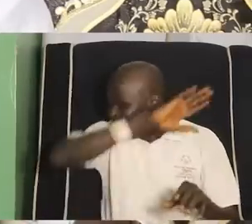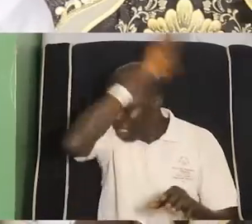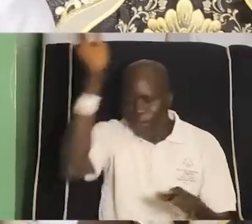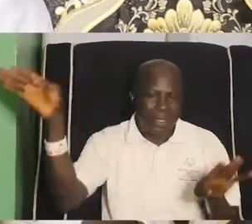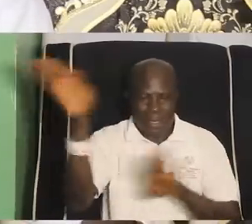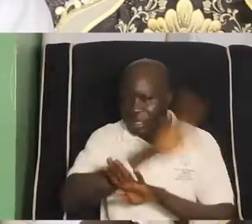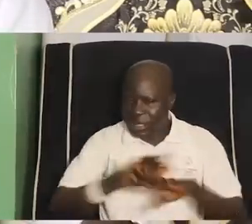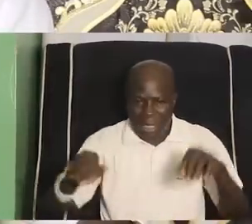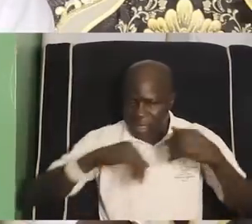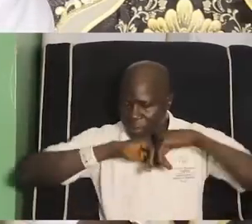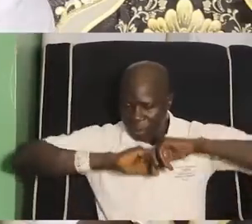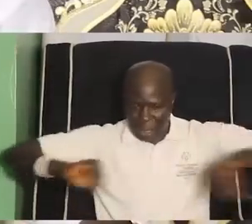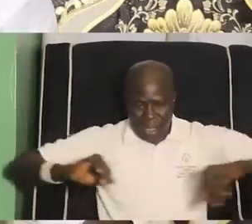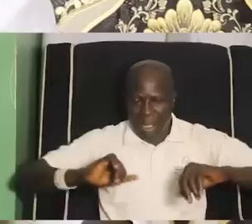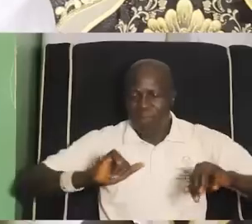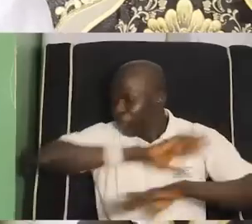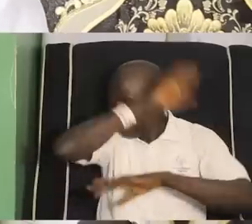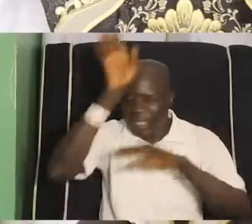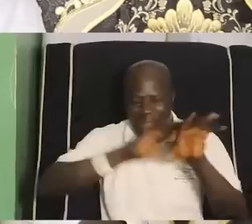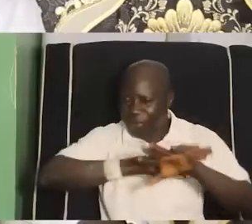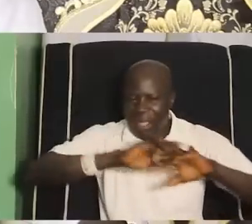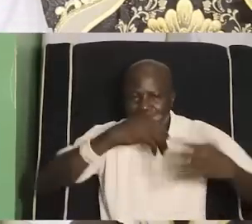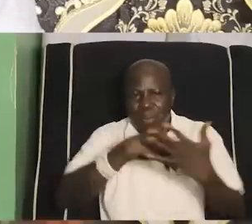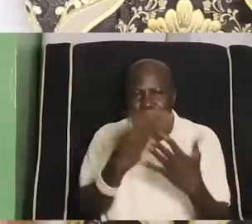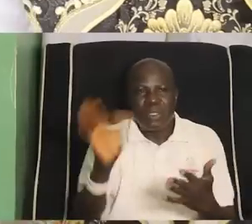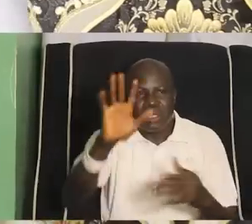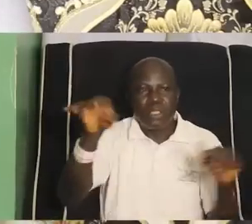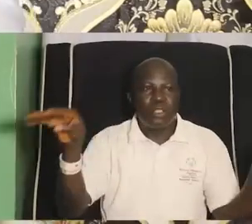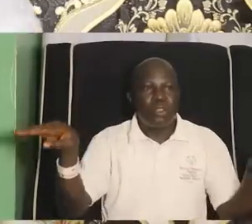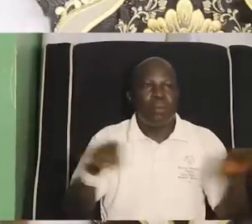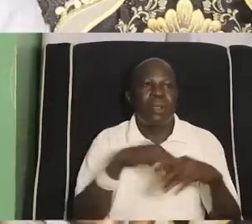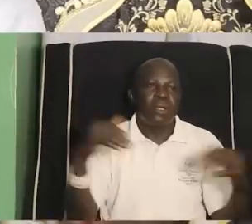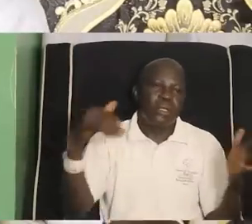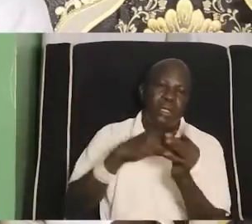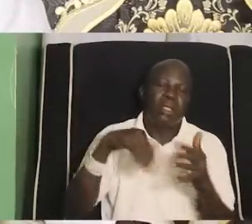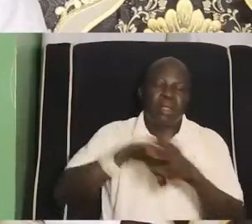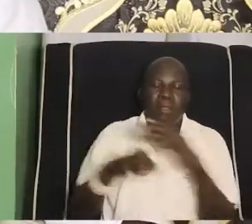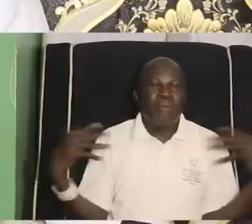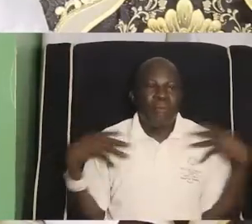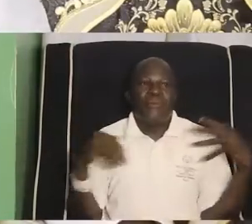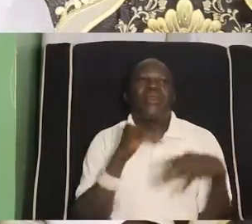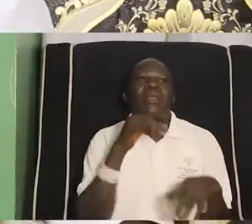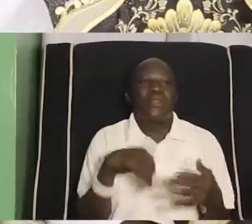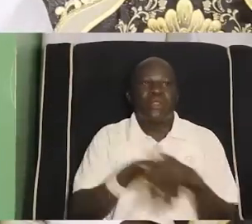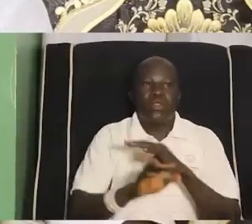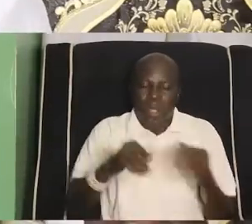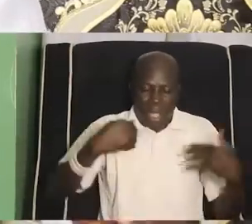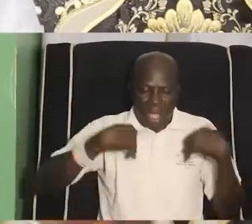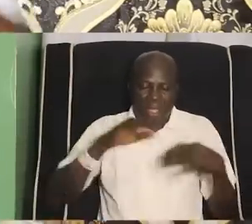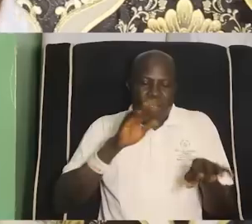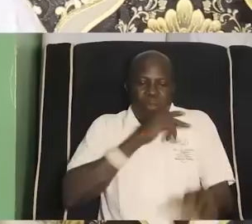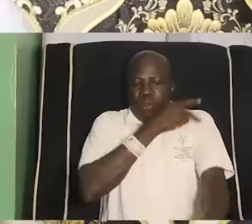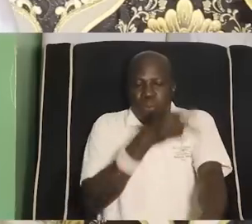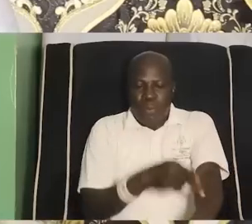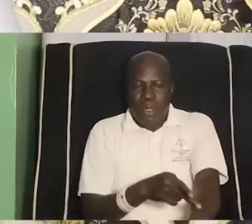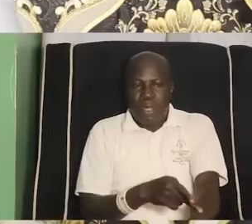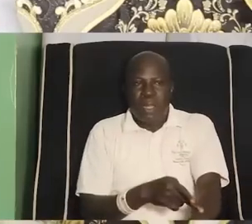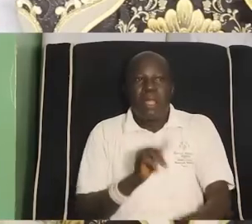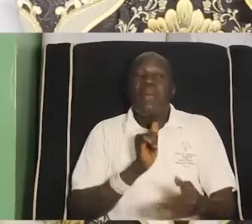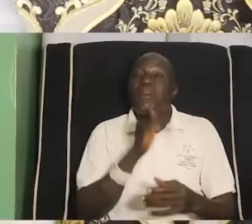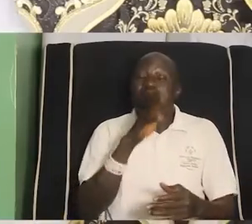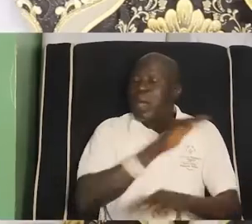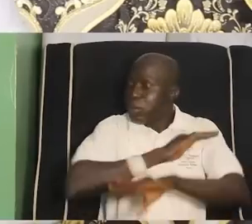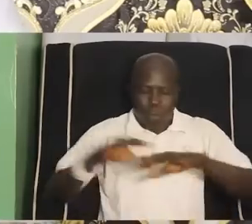marriage will not scatter. Oh, they miss the marriage. You will not lose your marriage again. Fear not. Oh, man, no, you will be ready. Yes, no. Madam